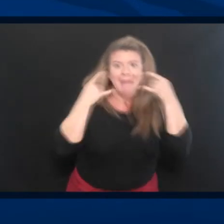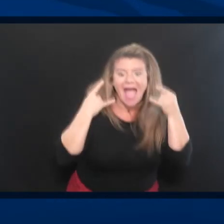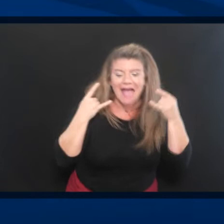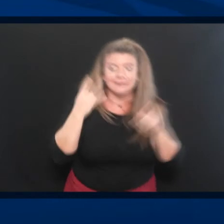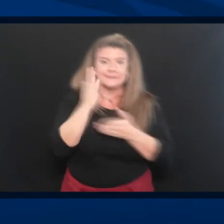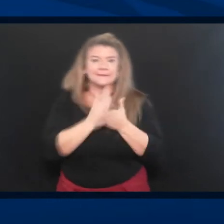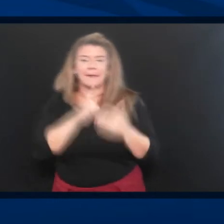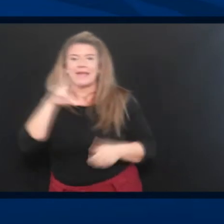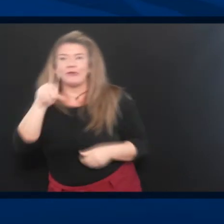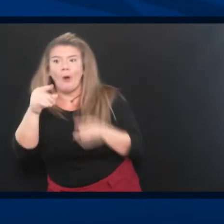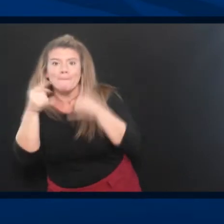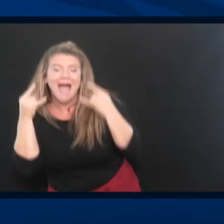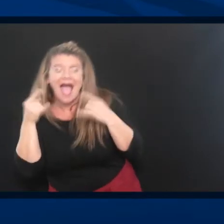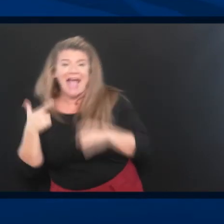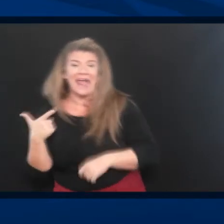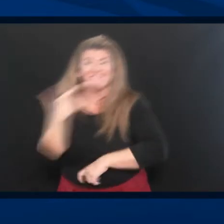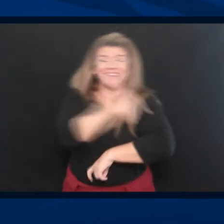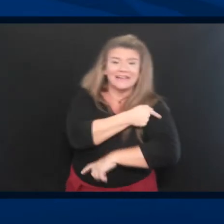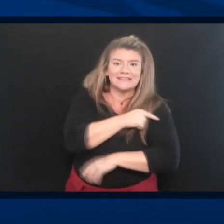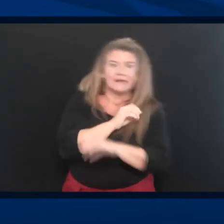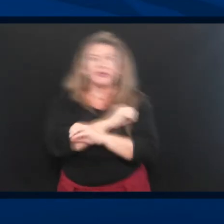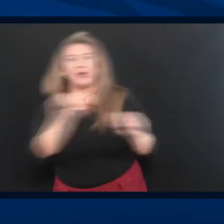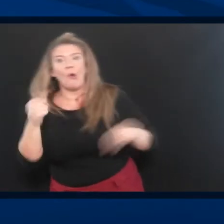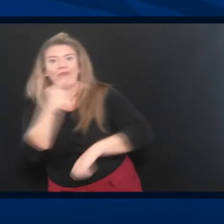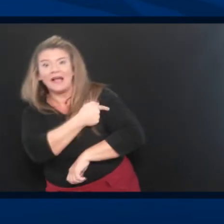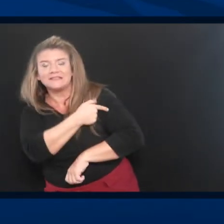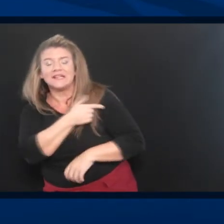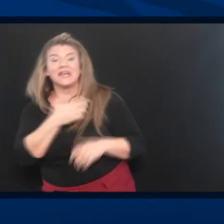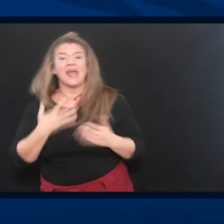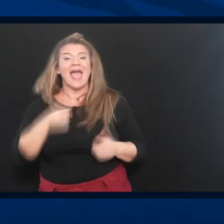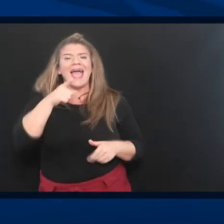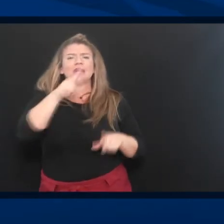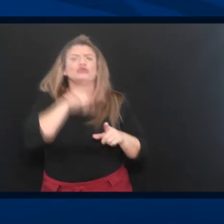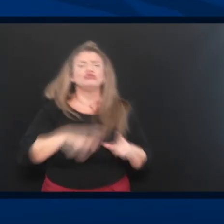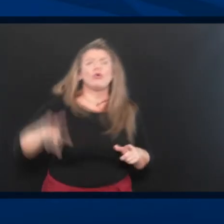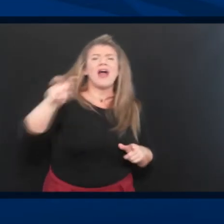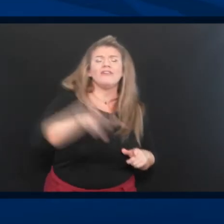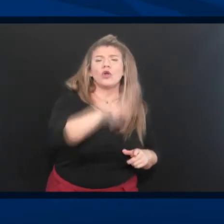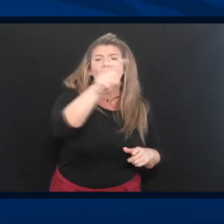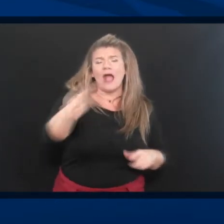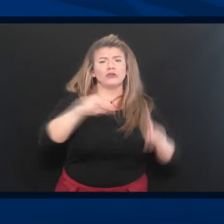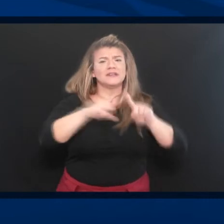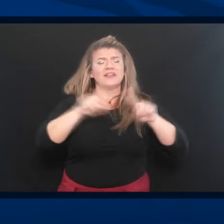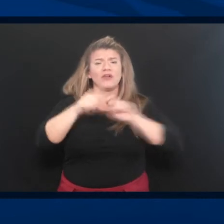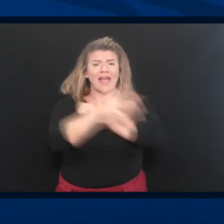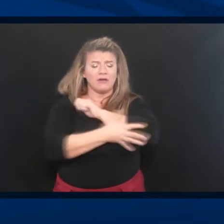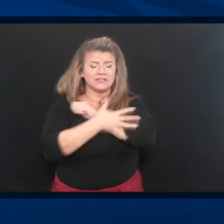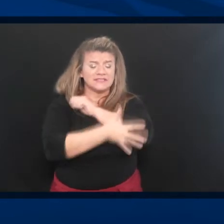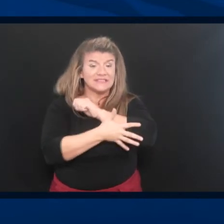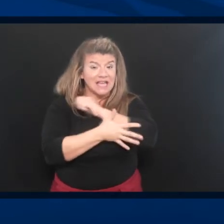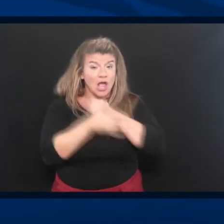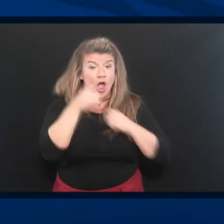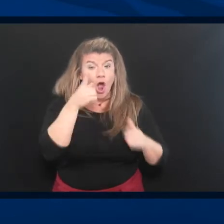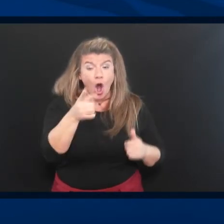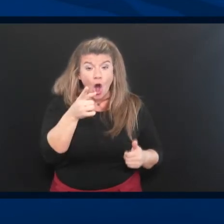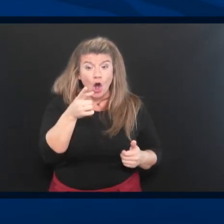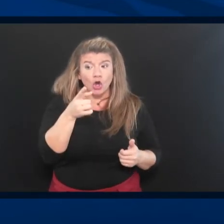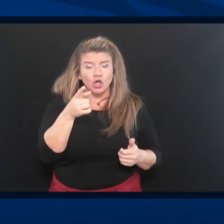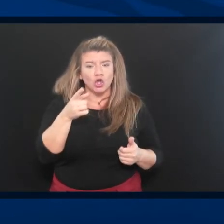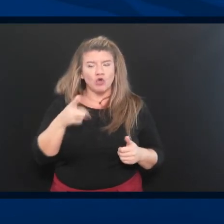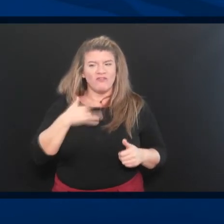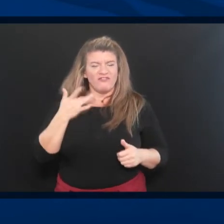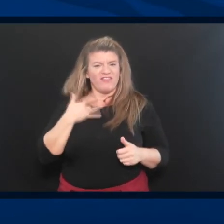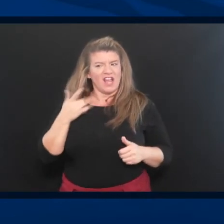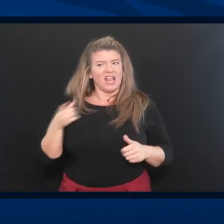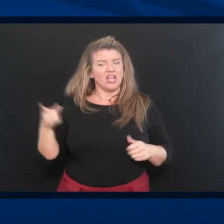mask, vaccine versus no vaccine. As you're traveling around to these counties, are you getting a sense of what